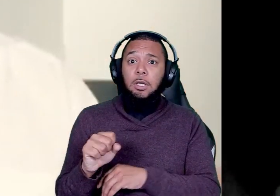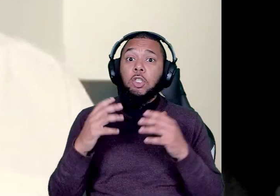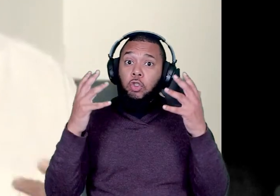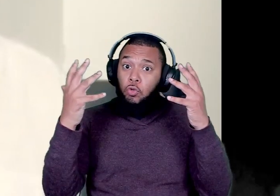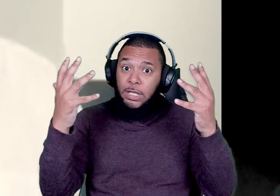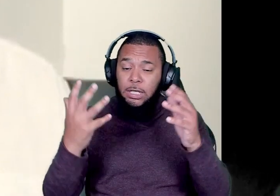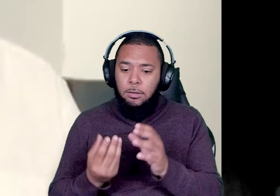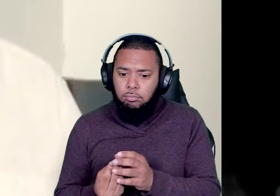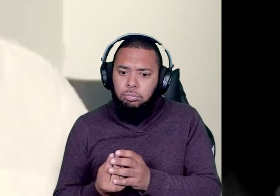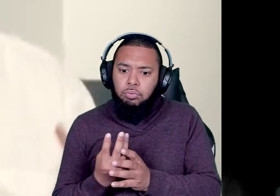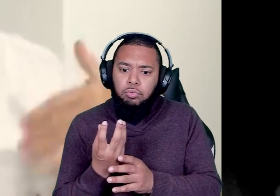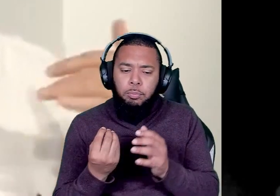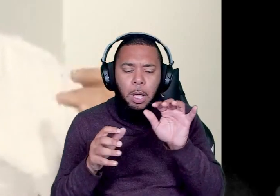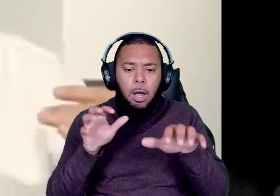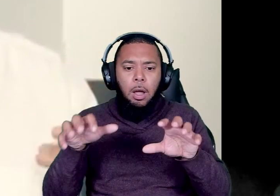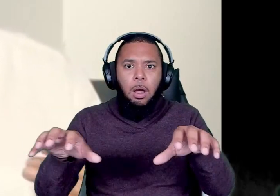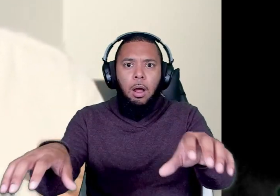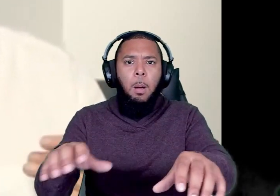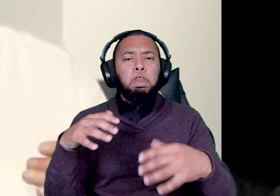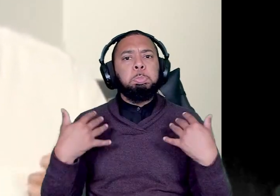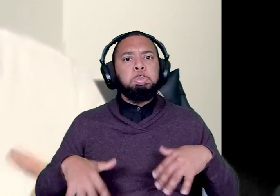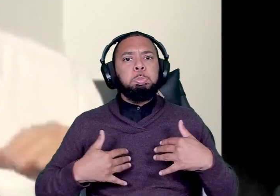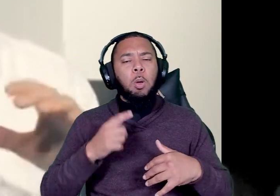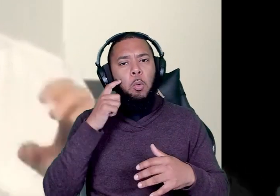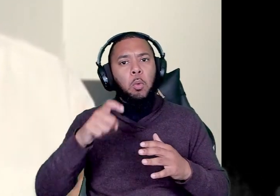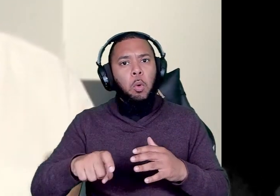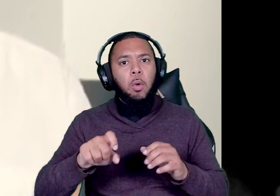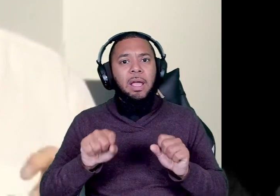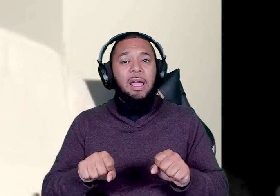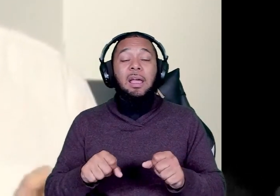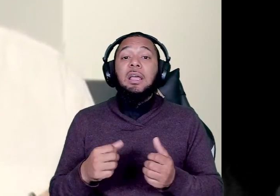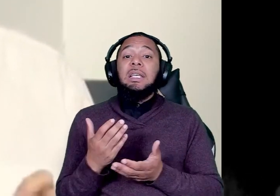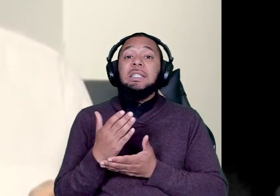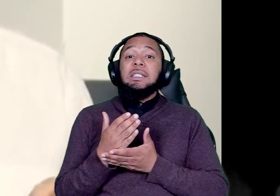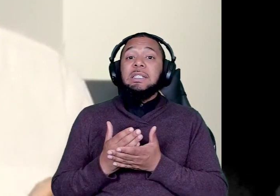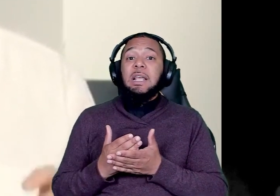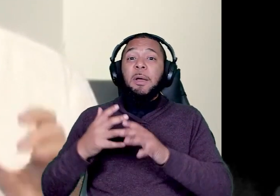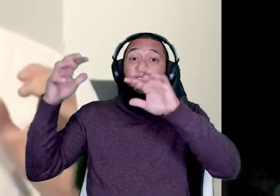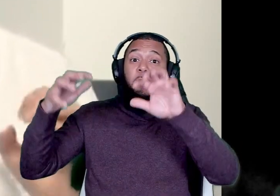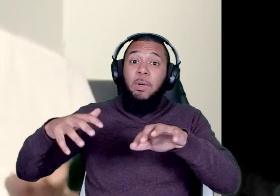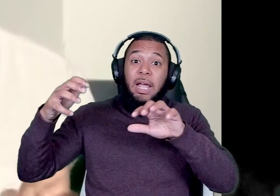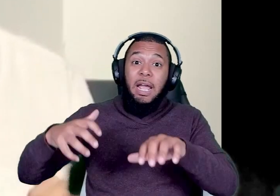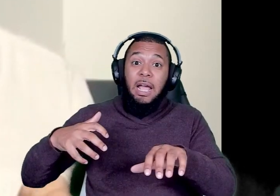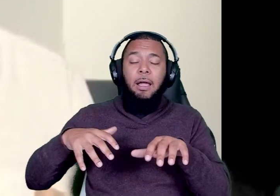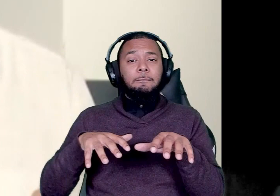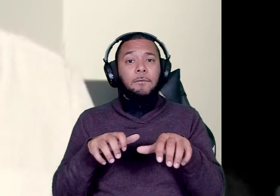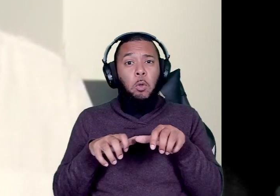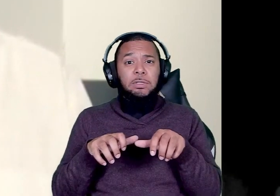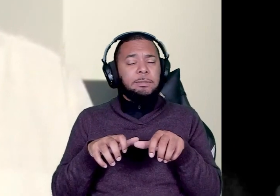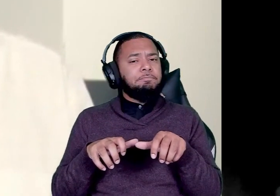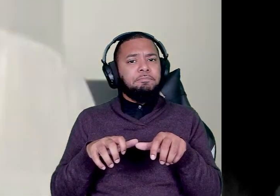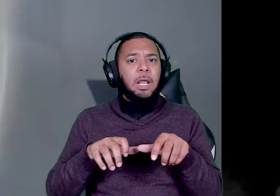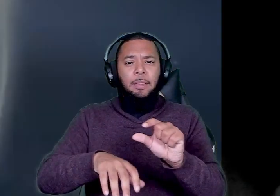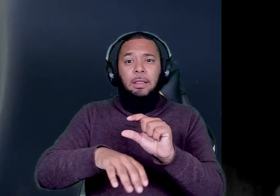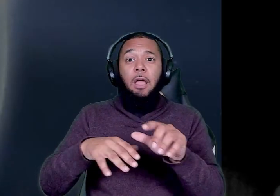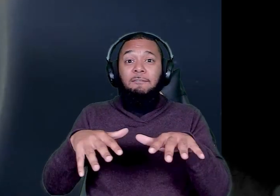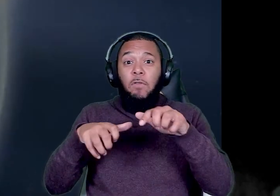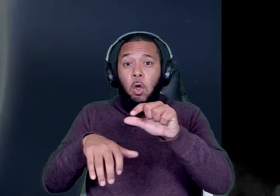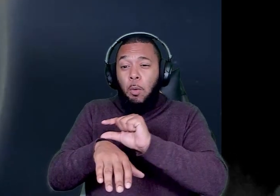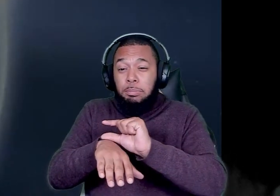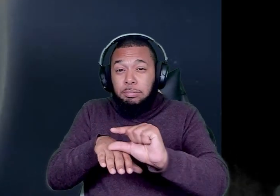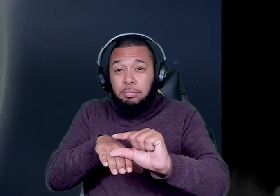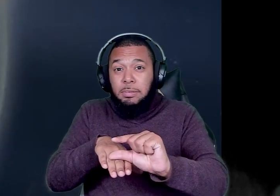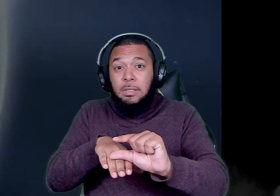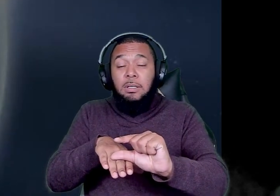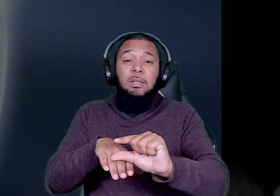to start to take hold. And some of that moisture is not frozen permanently, not as much permafrost in the taiga.